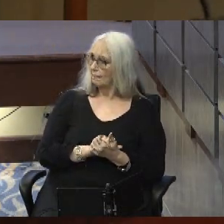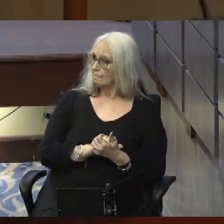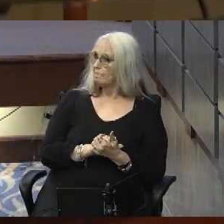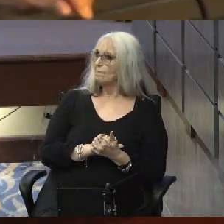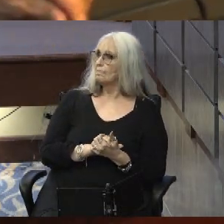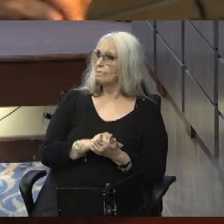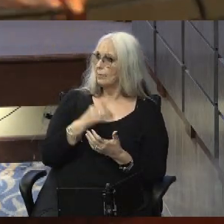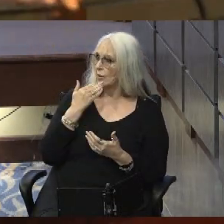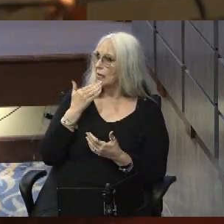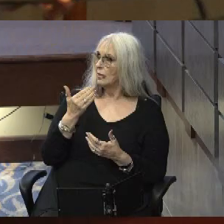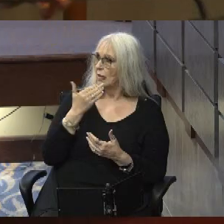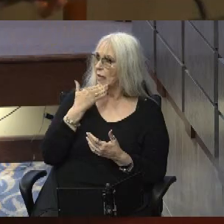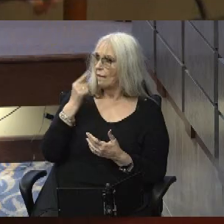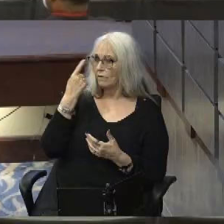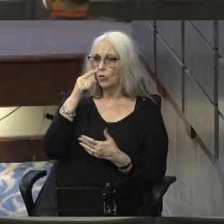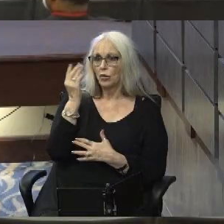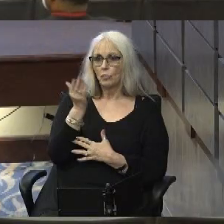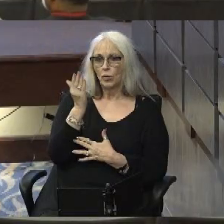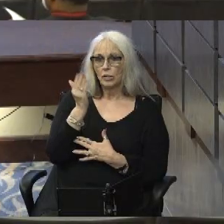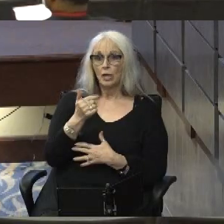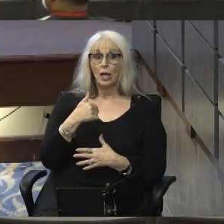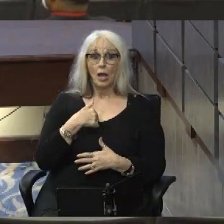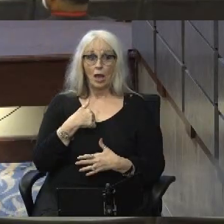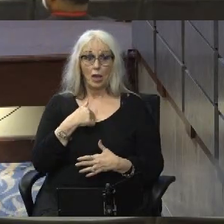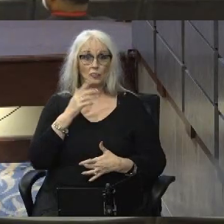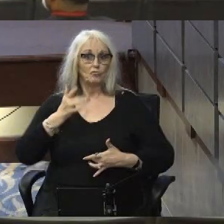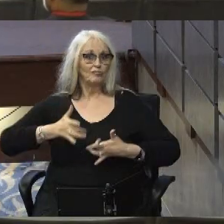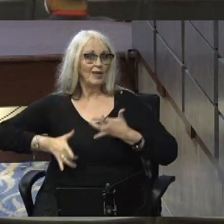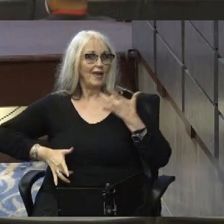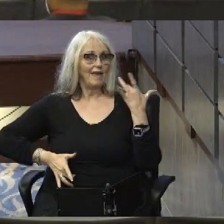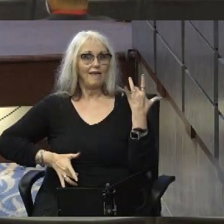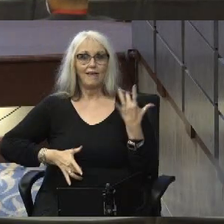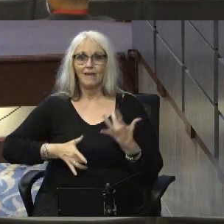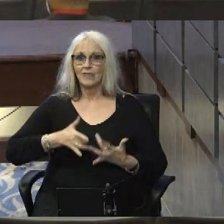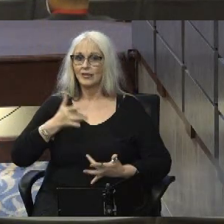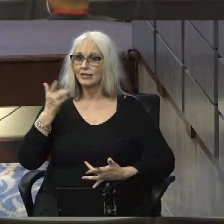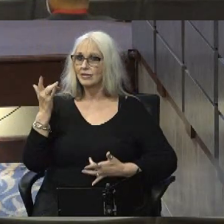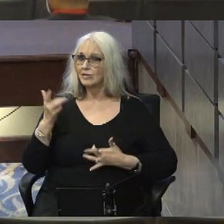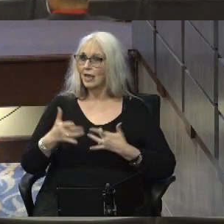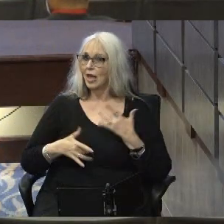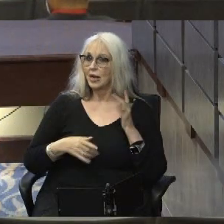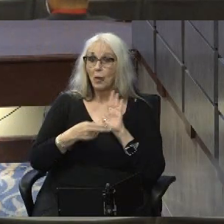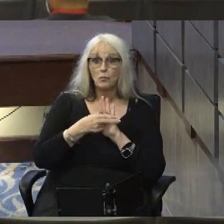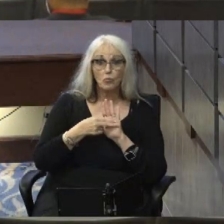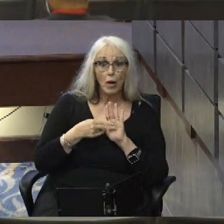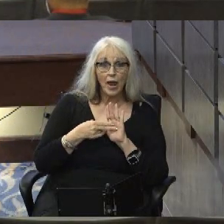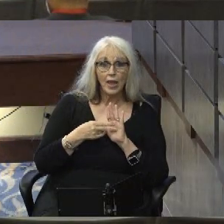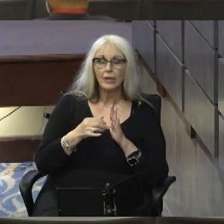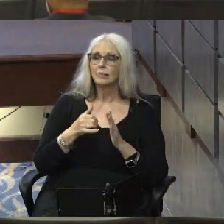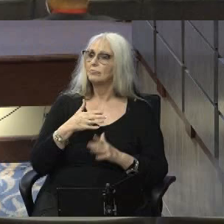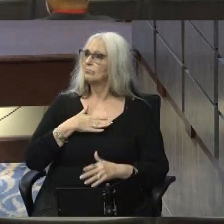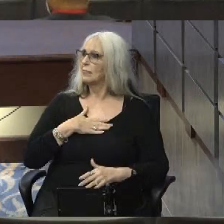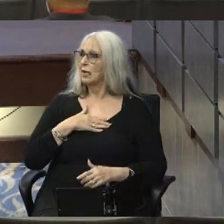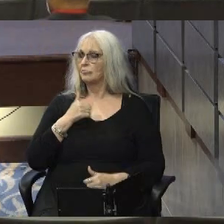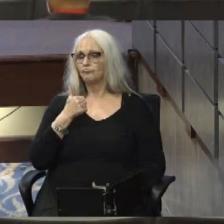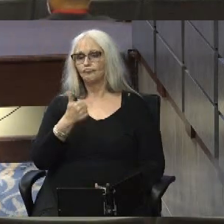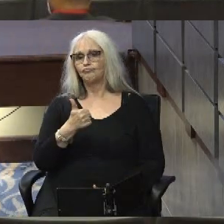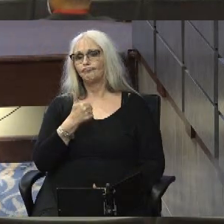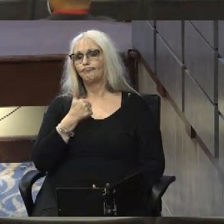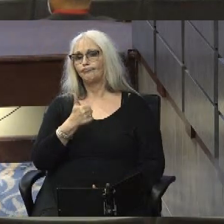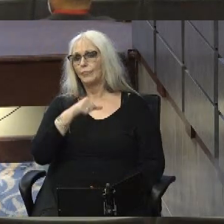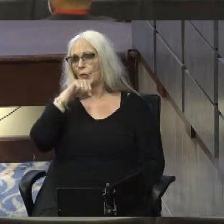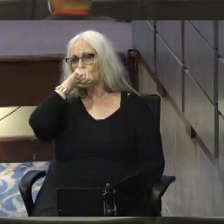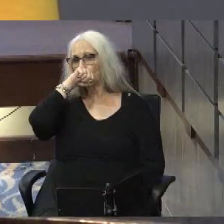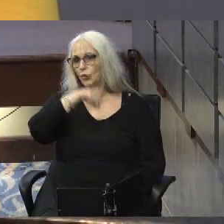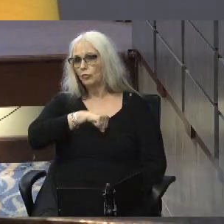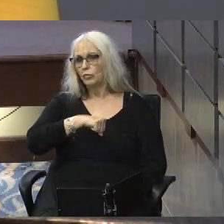for the presentation. I'm super excited because brand is my whole jam. And